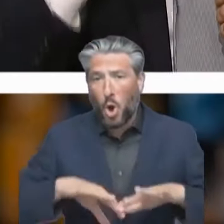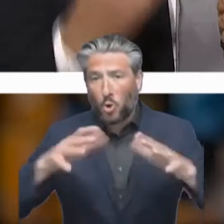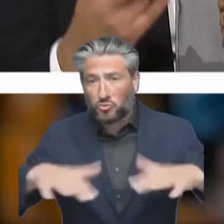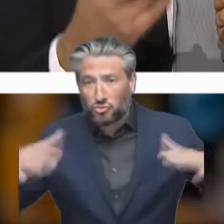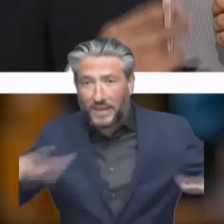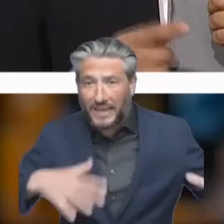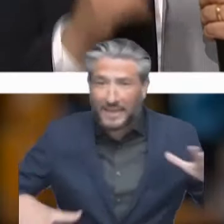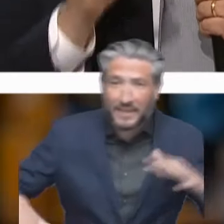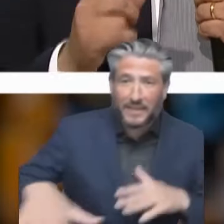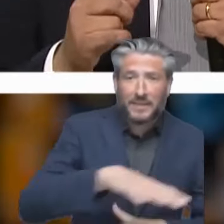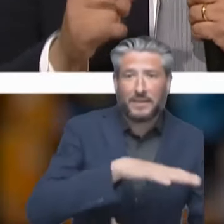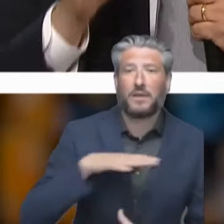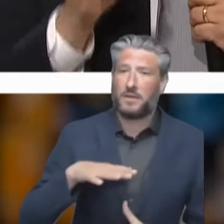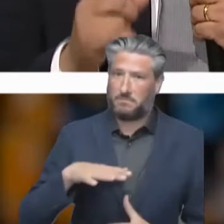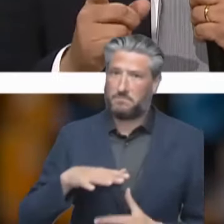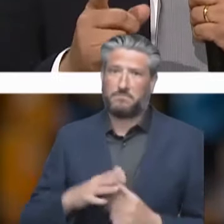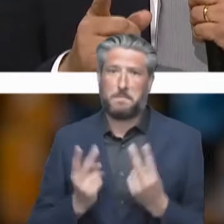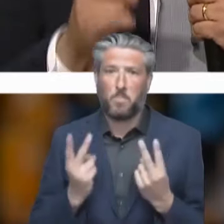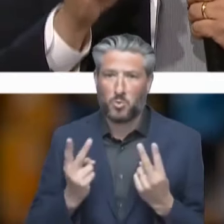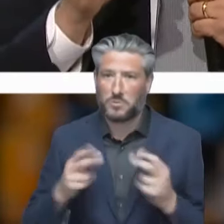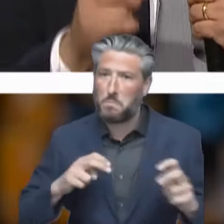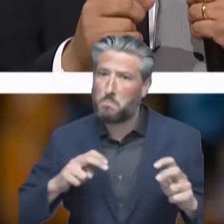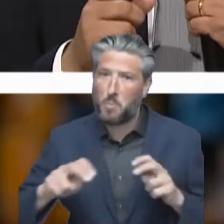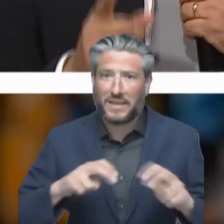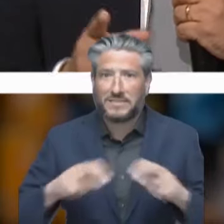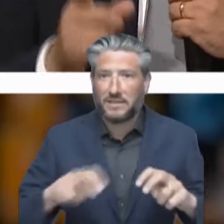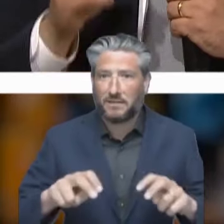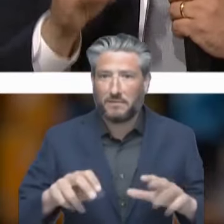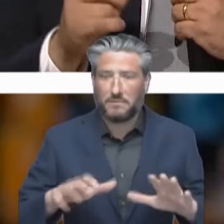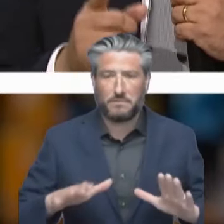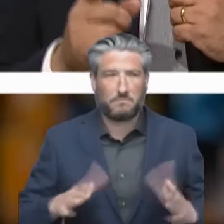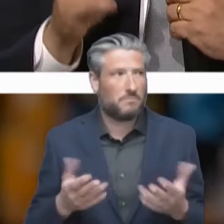a condition that you cannot do without to get a job. So